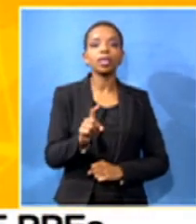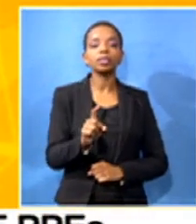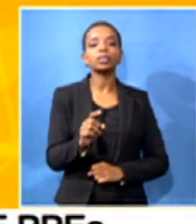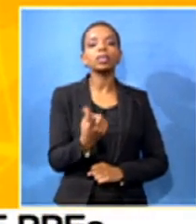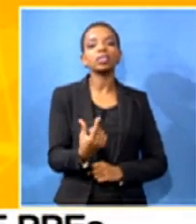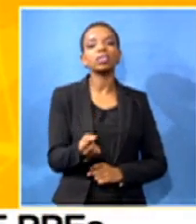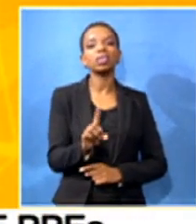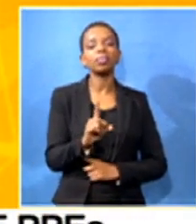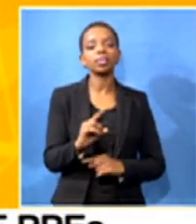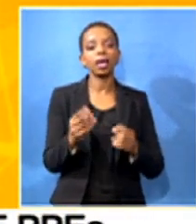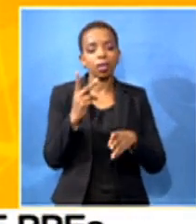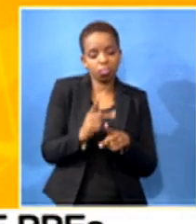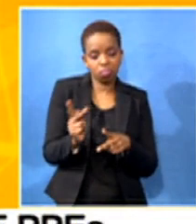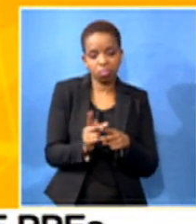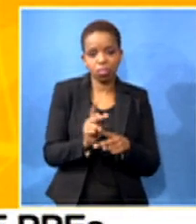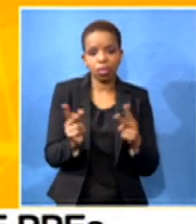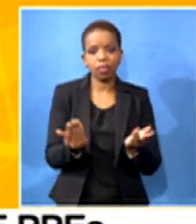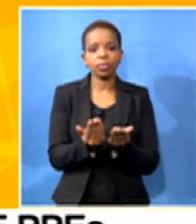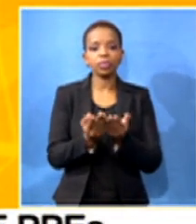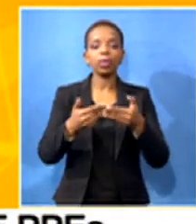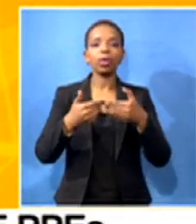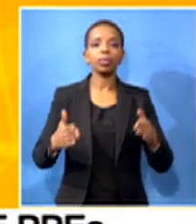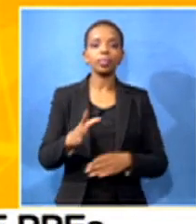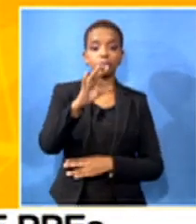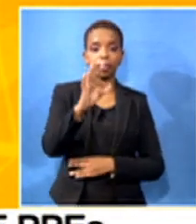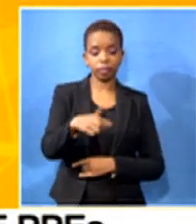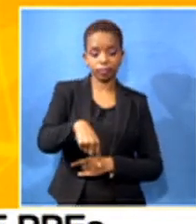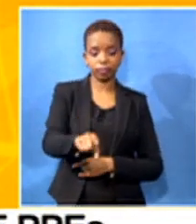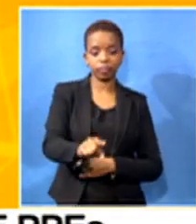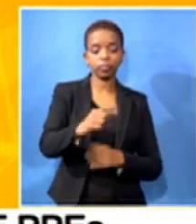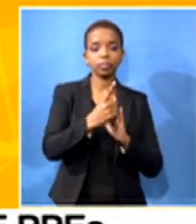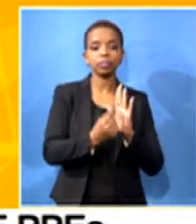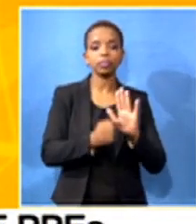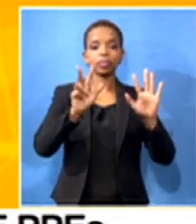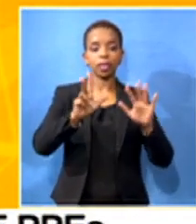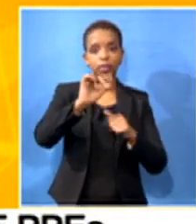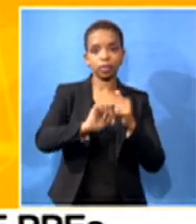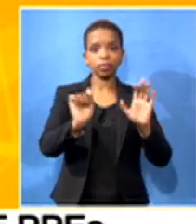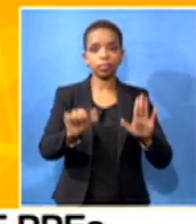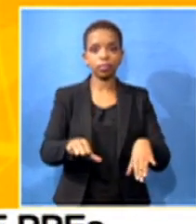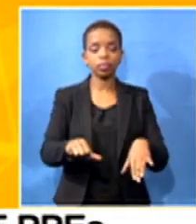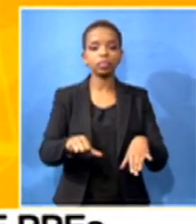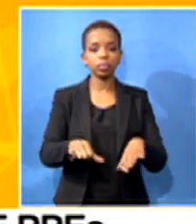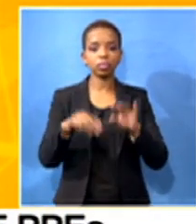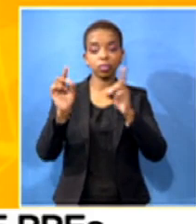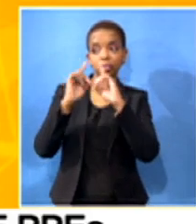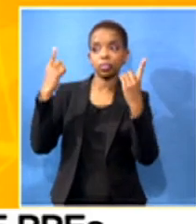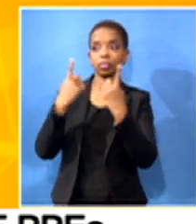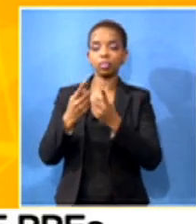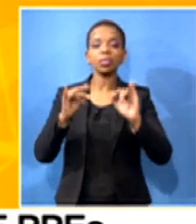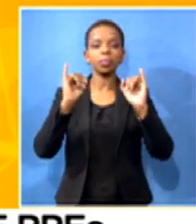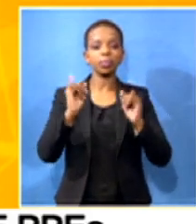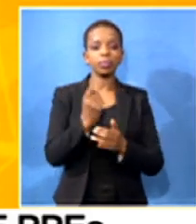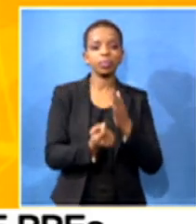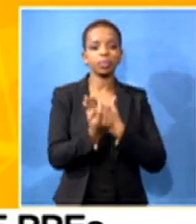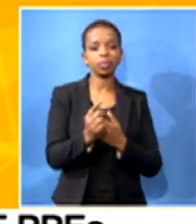preparations for the reopening of schools on this coming Monday, the 8th of June. The department was dealt a severe blow this week after large